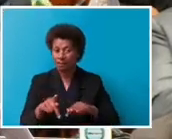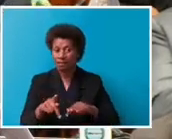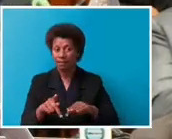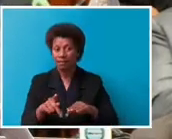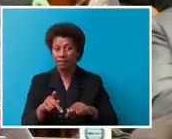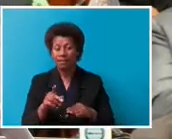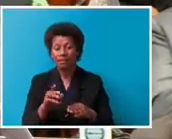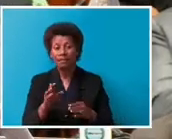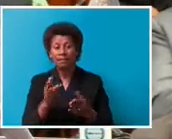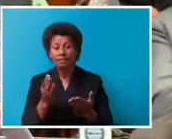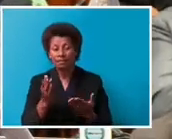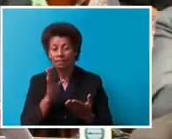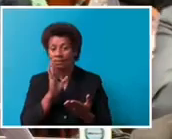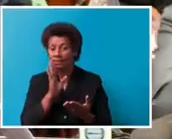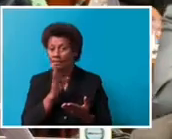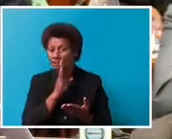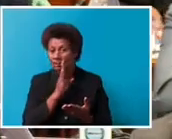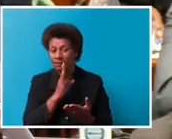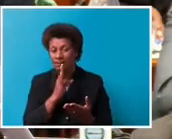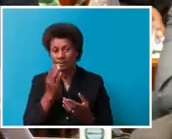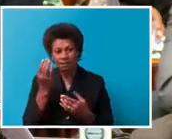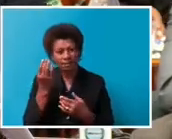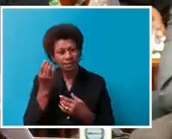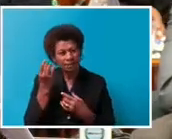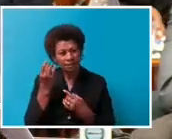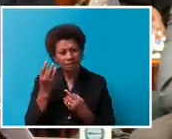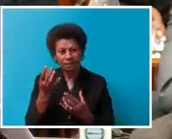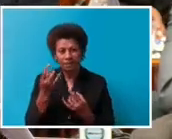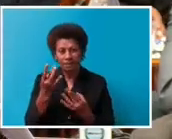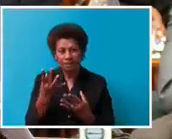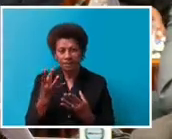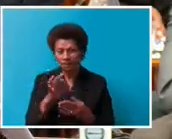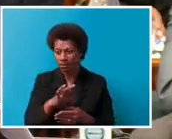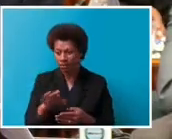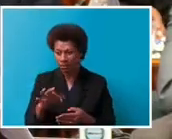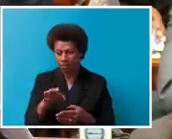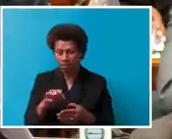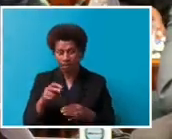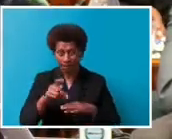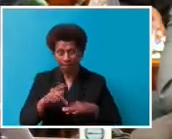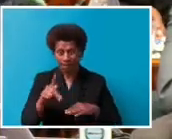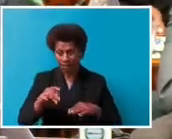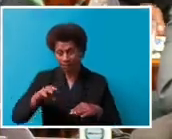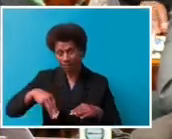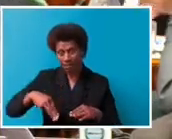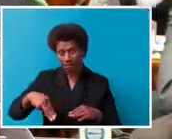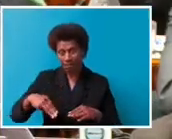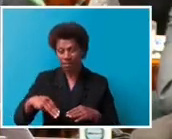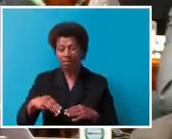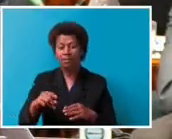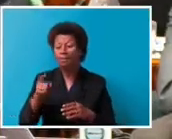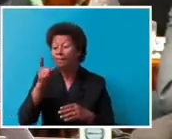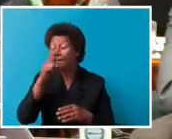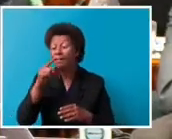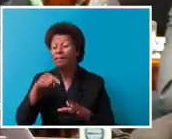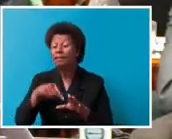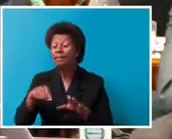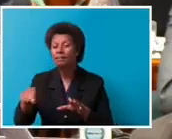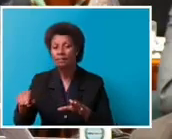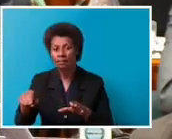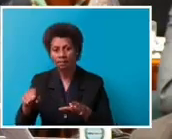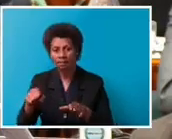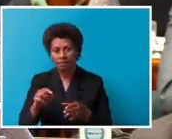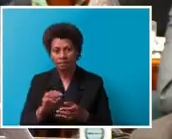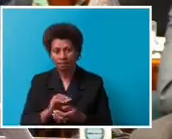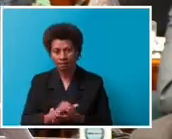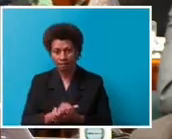and misinform not just the honorable members of parliament, but also the people out there, that